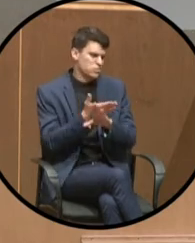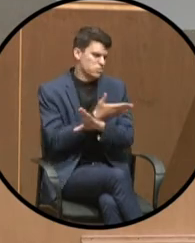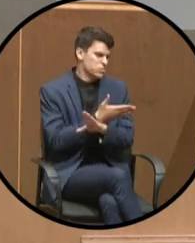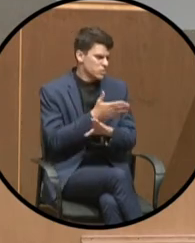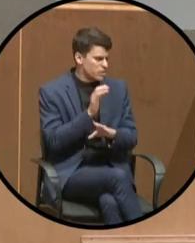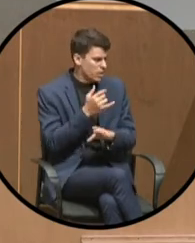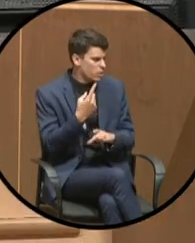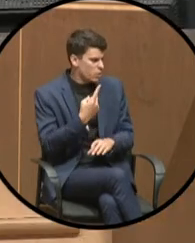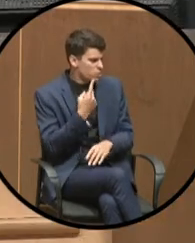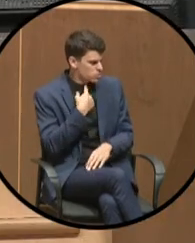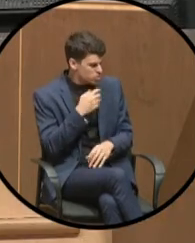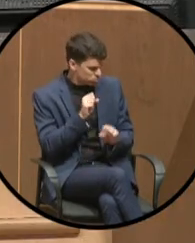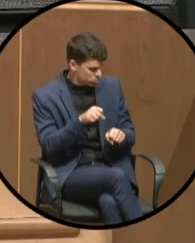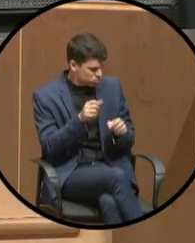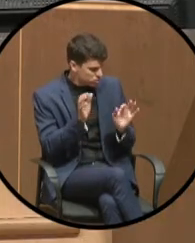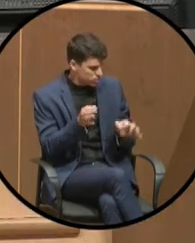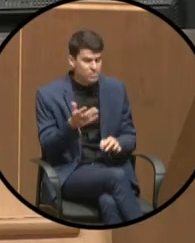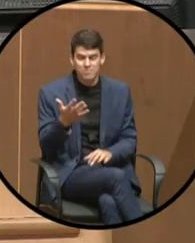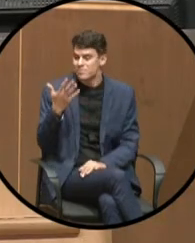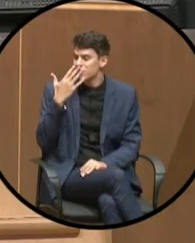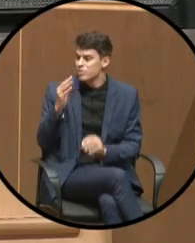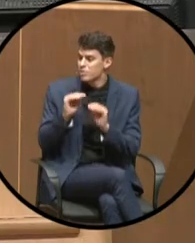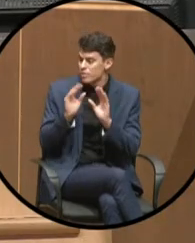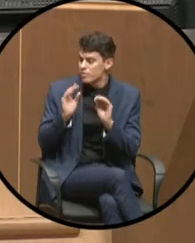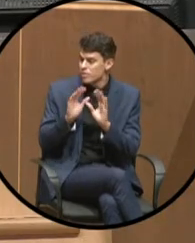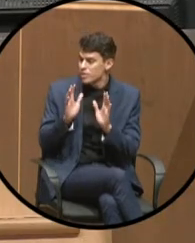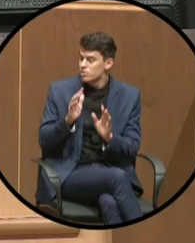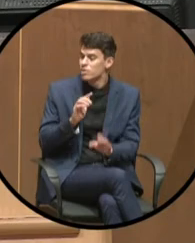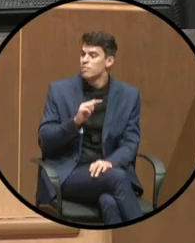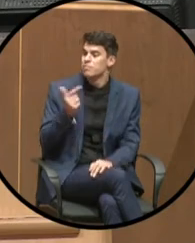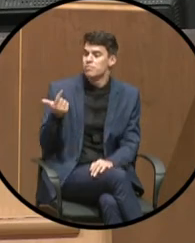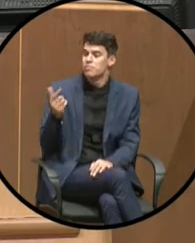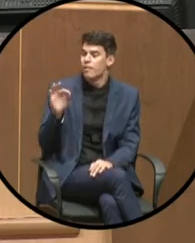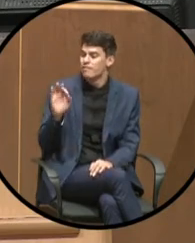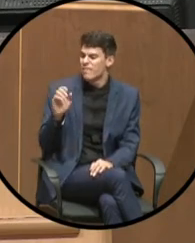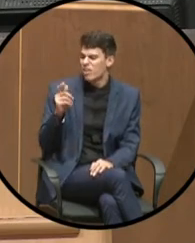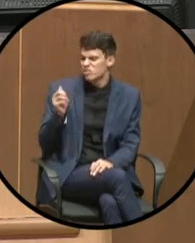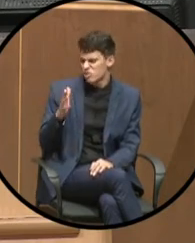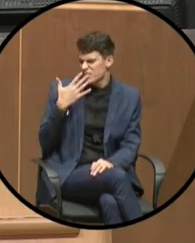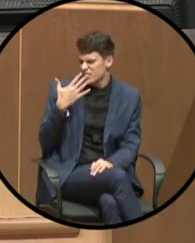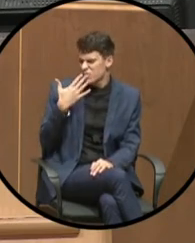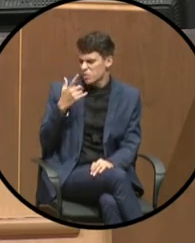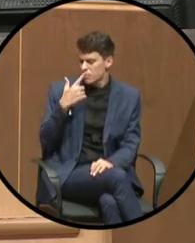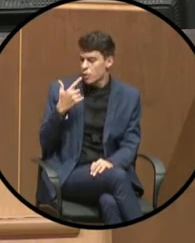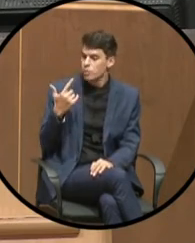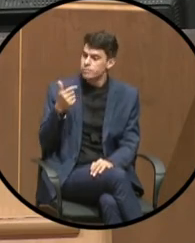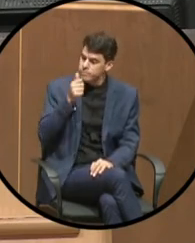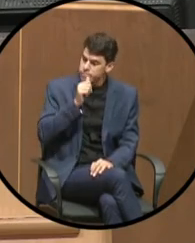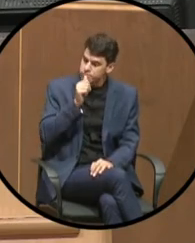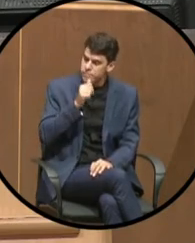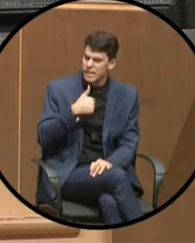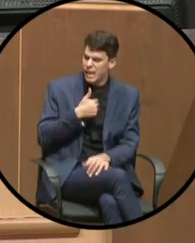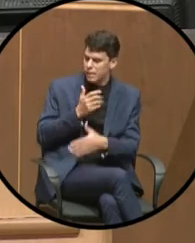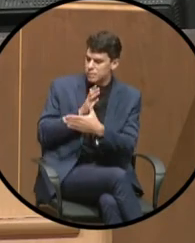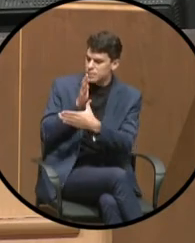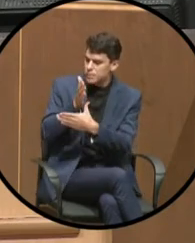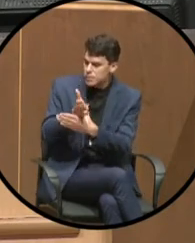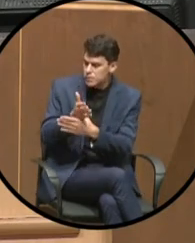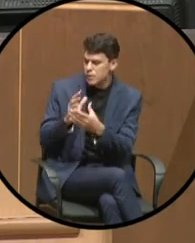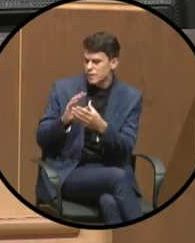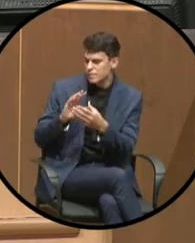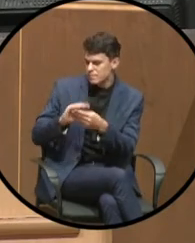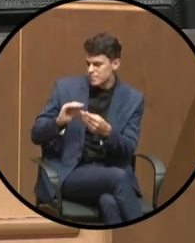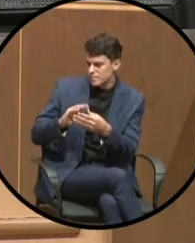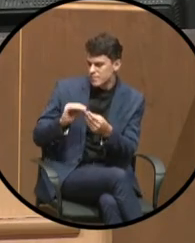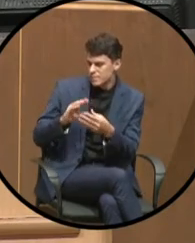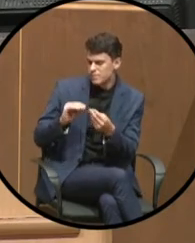well. All right, thank you. Thank you for that clarification. Member Felder, thank you for allowing me to interject there just to get some clarity